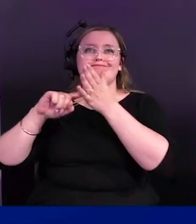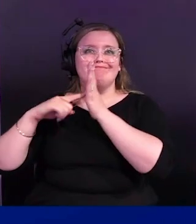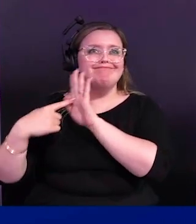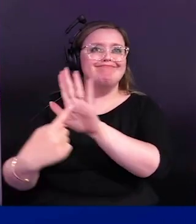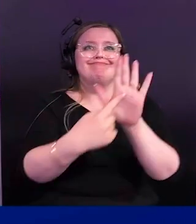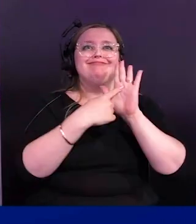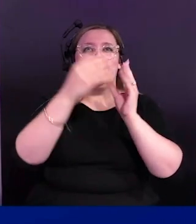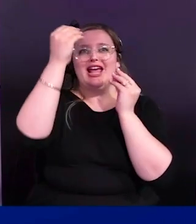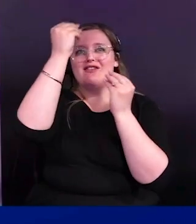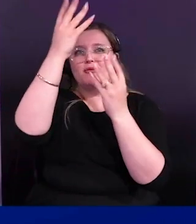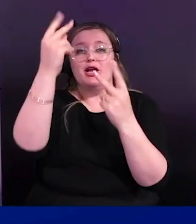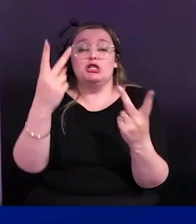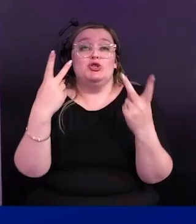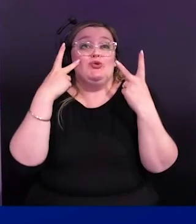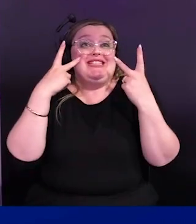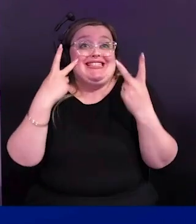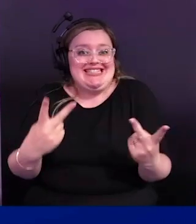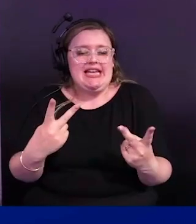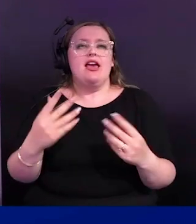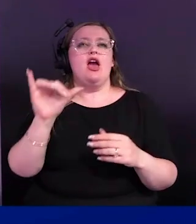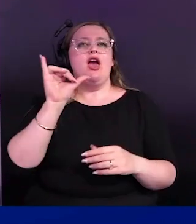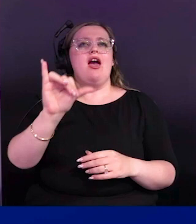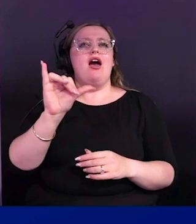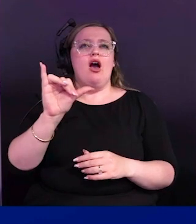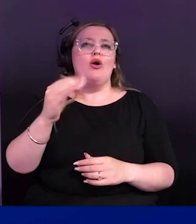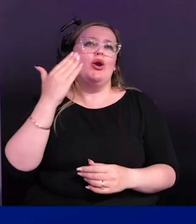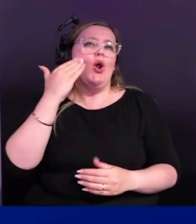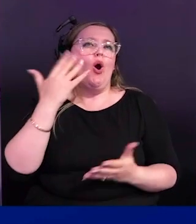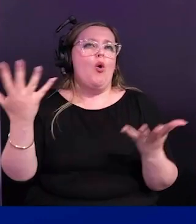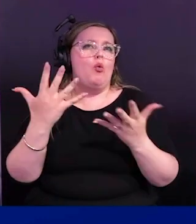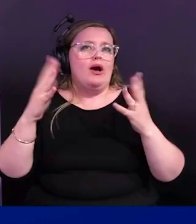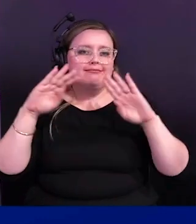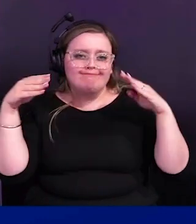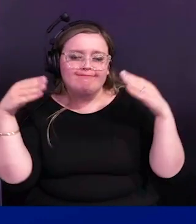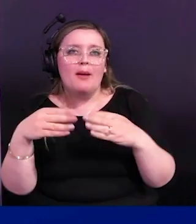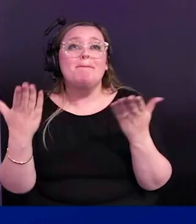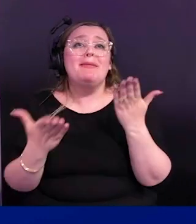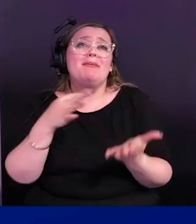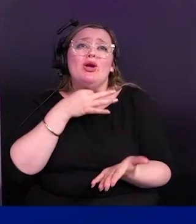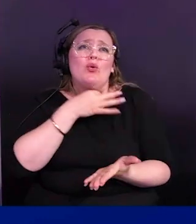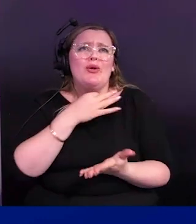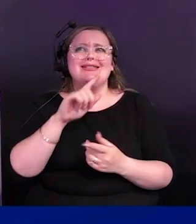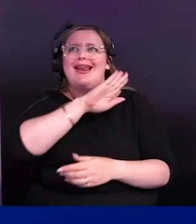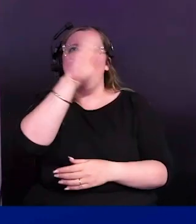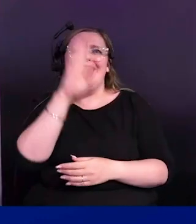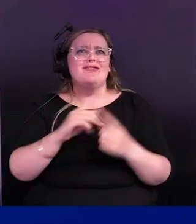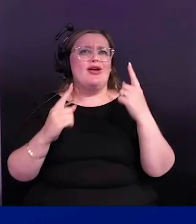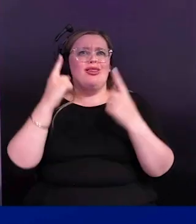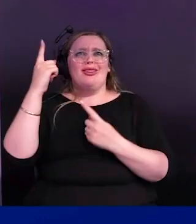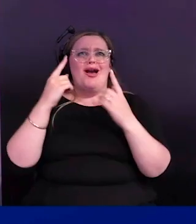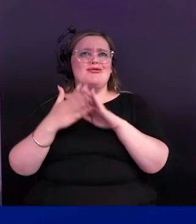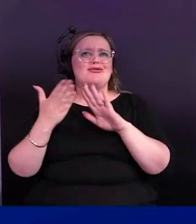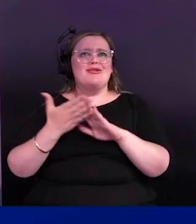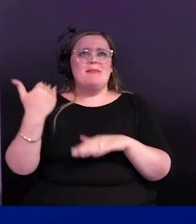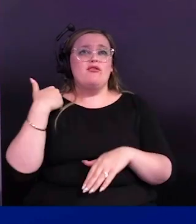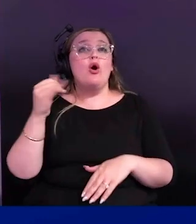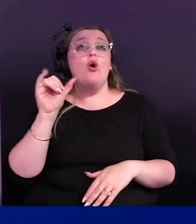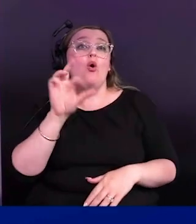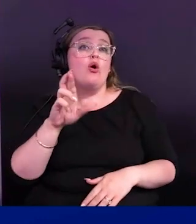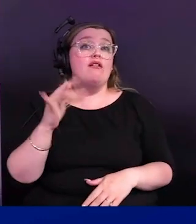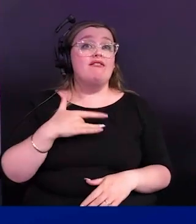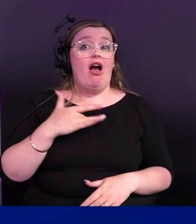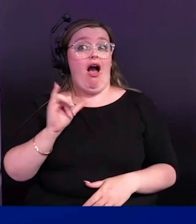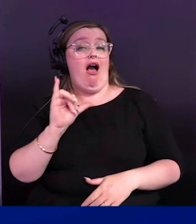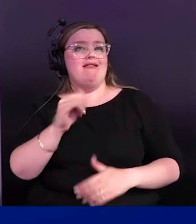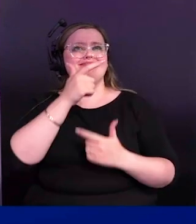it and know what to drill into. These could be queries maybe you even didn't think to run before, or something that, hey, this looks interesting, I want to know more, let